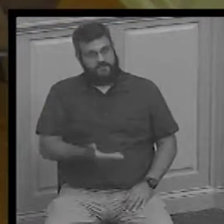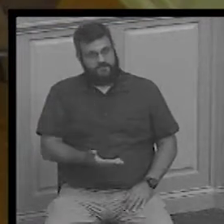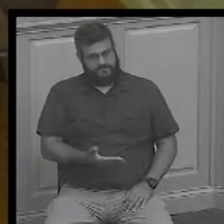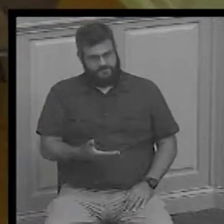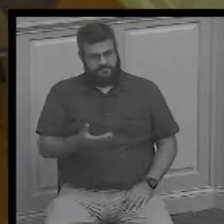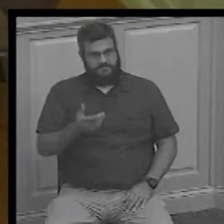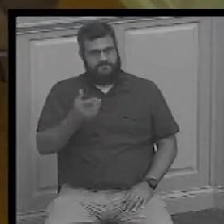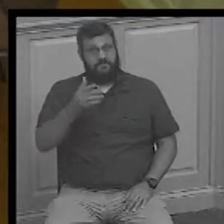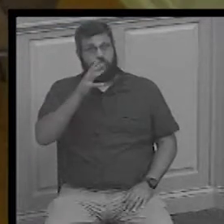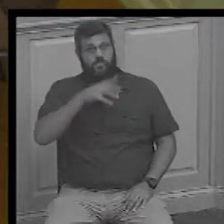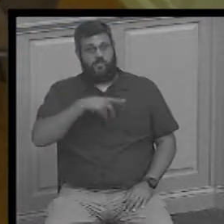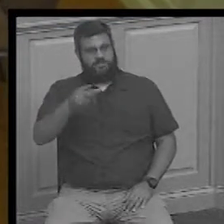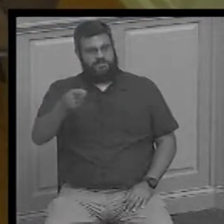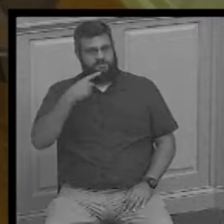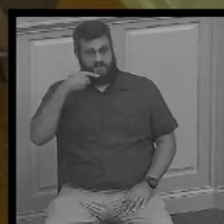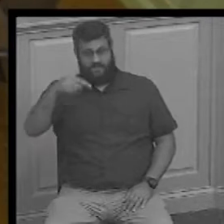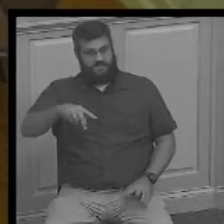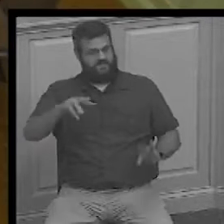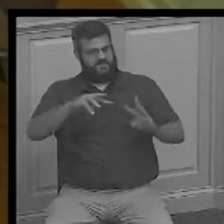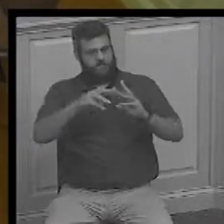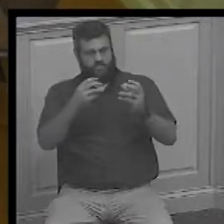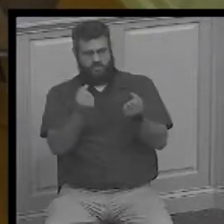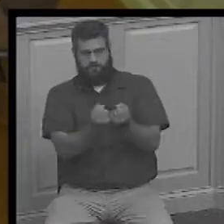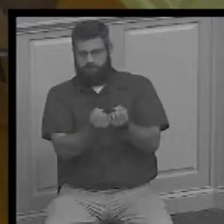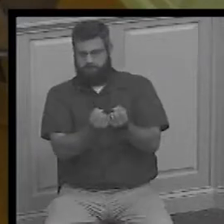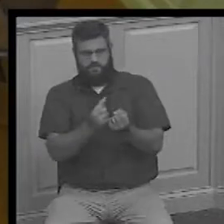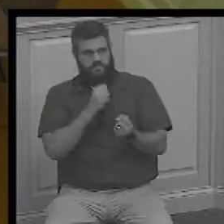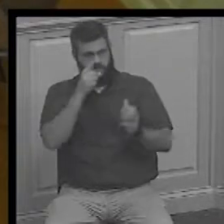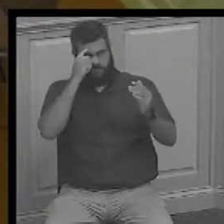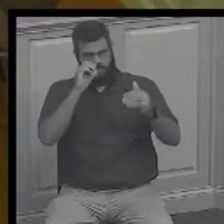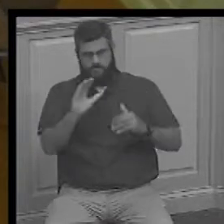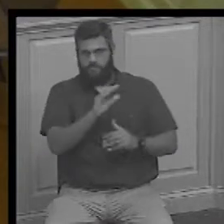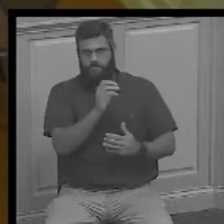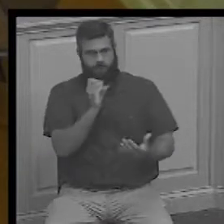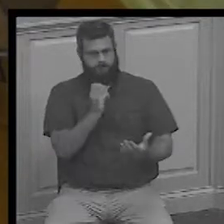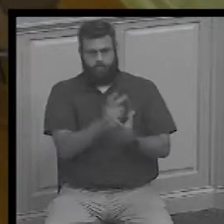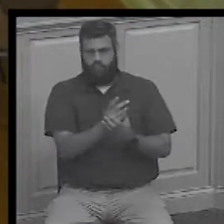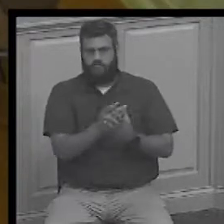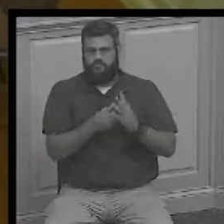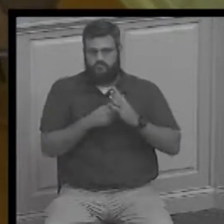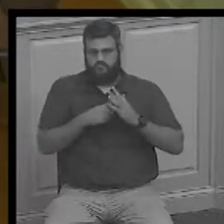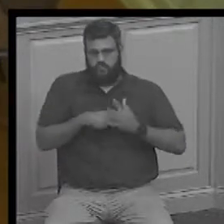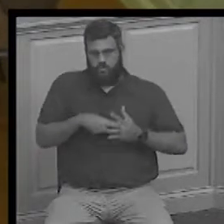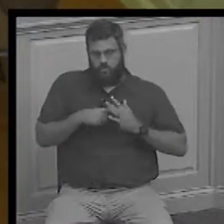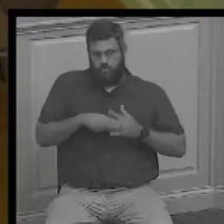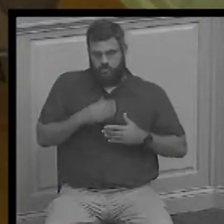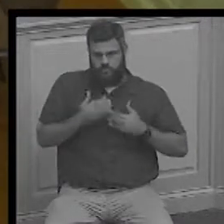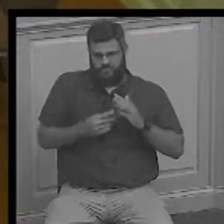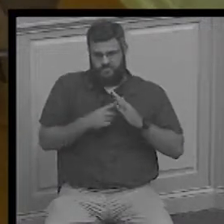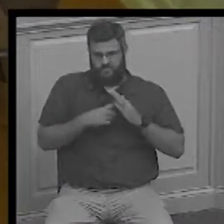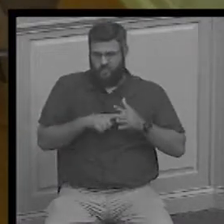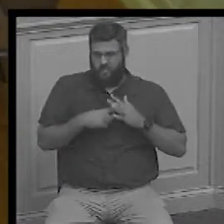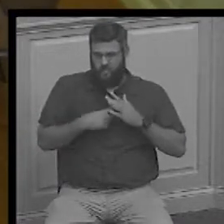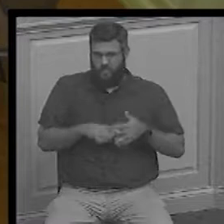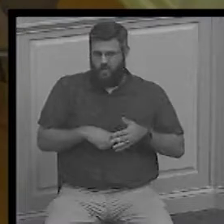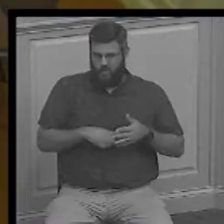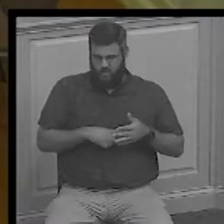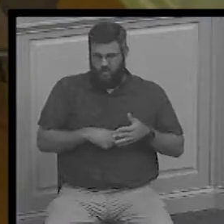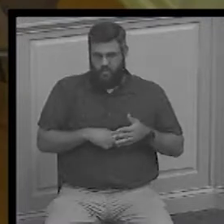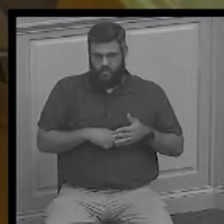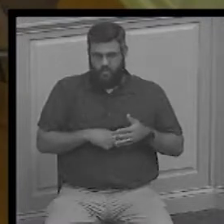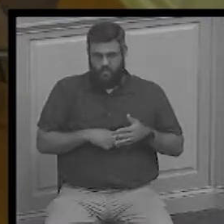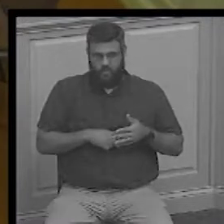clarify, this is a workshop. We don't expect your approval at this. It's a start in the process. So if that helps take you off the hook